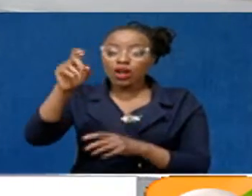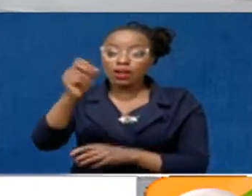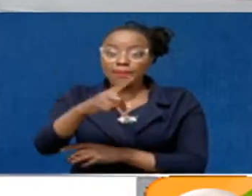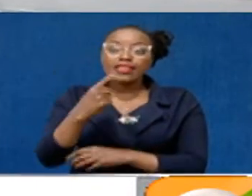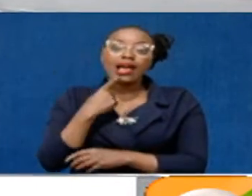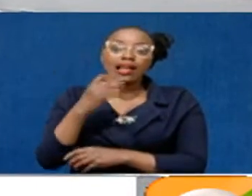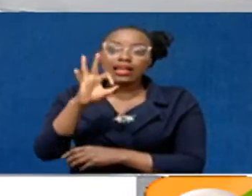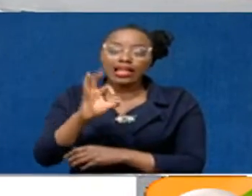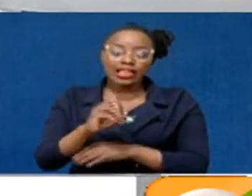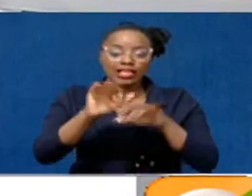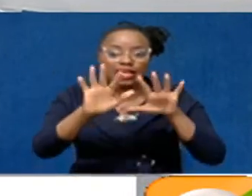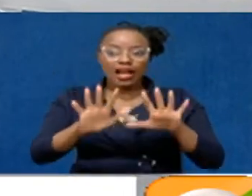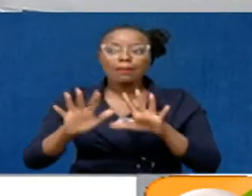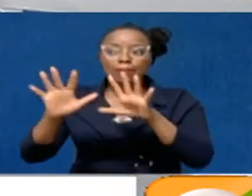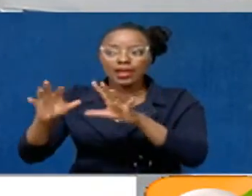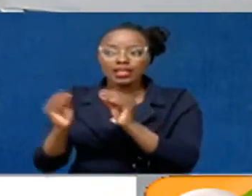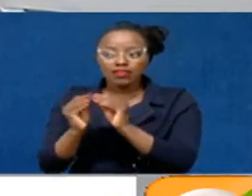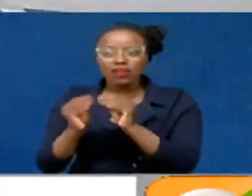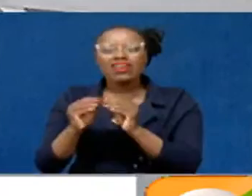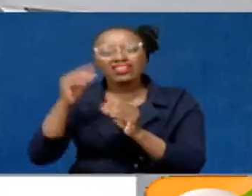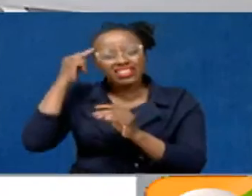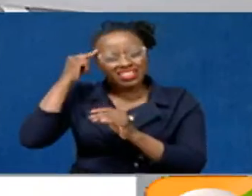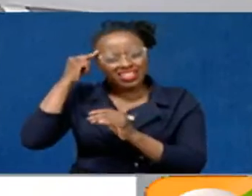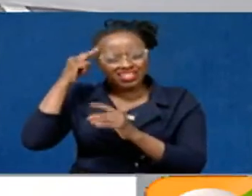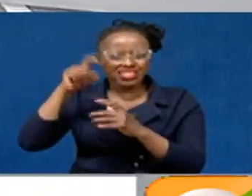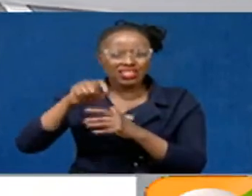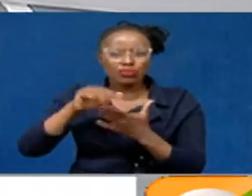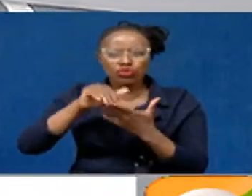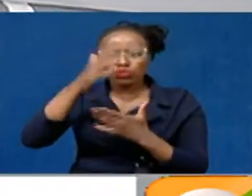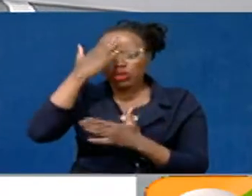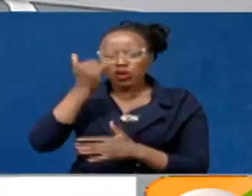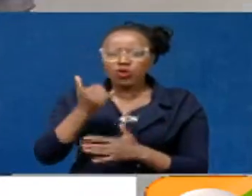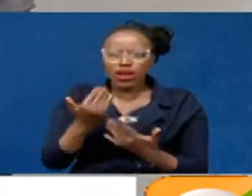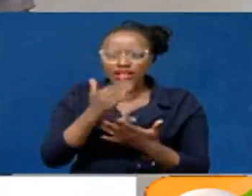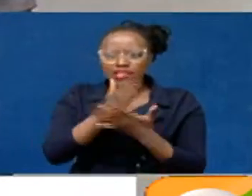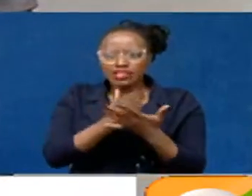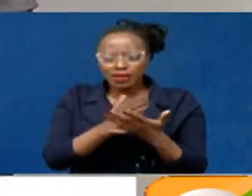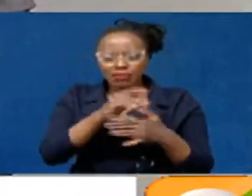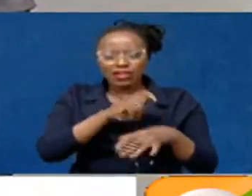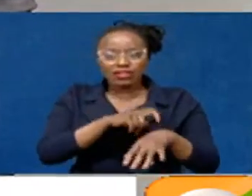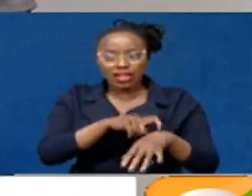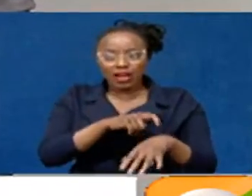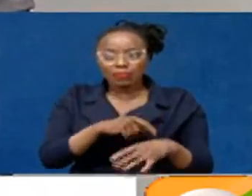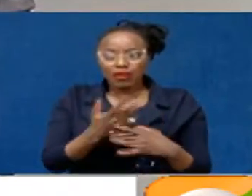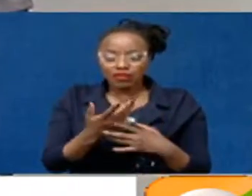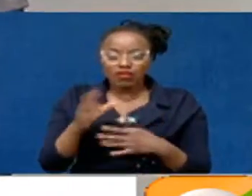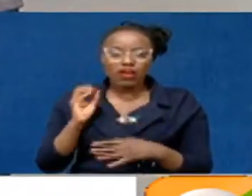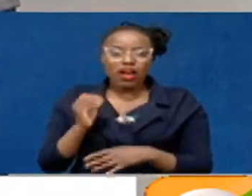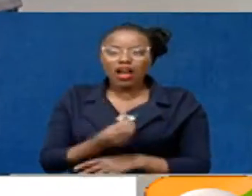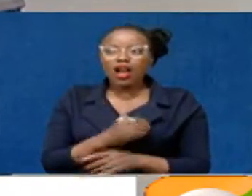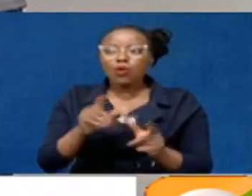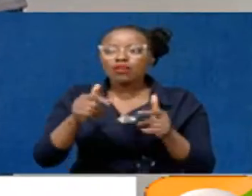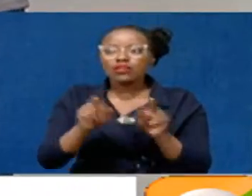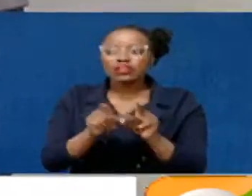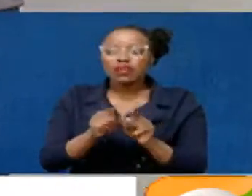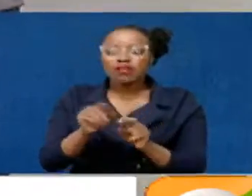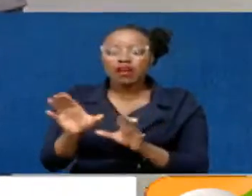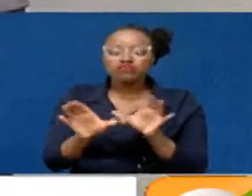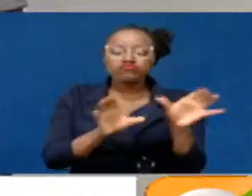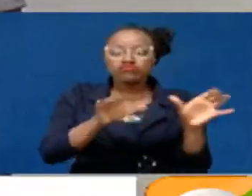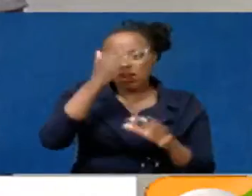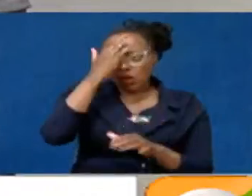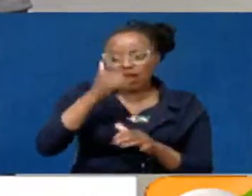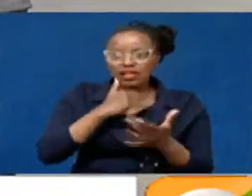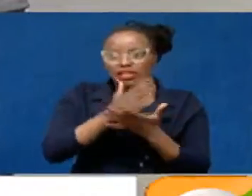in one month. Actually, wow. It should be more. Because sometimes our crews have fallen out because